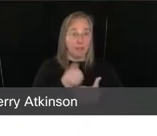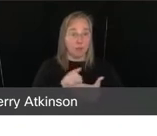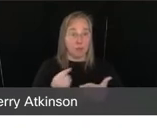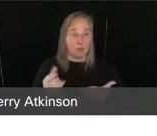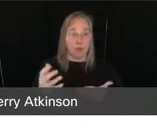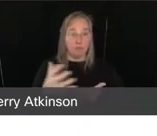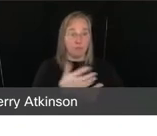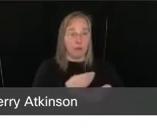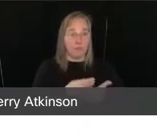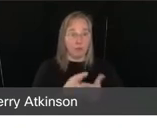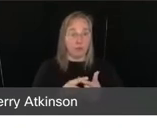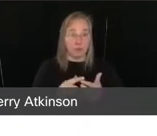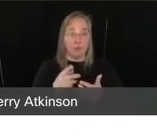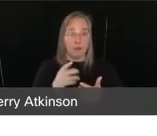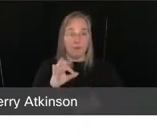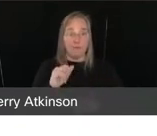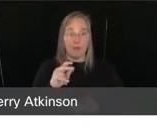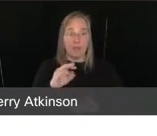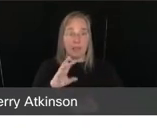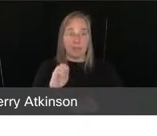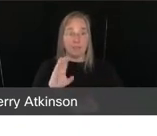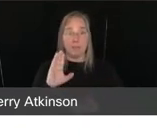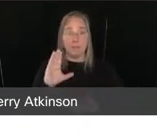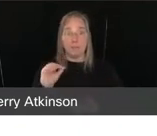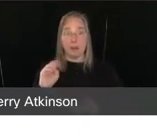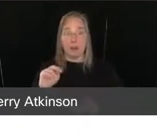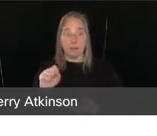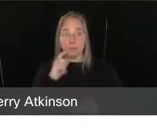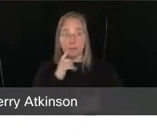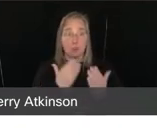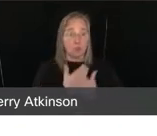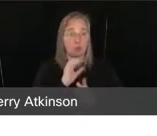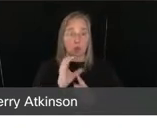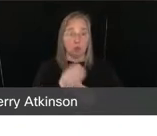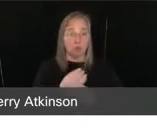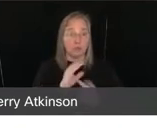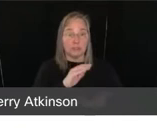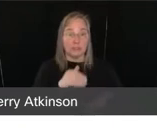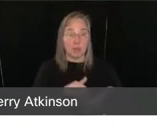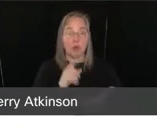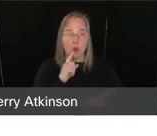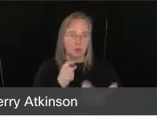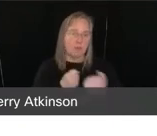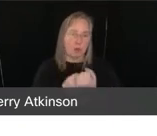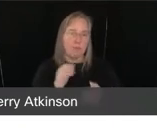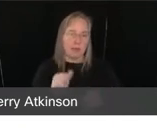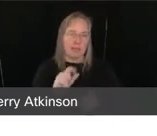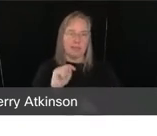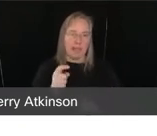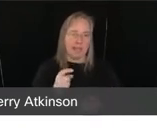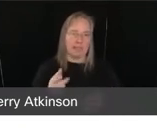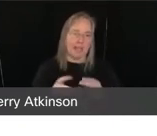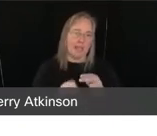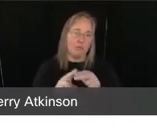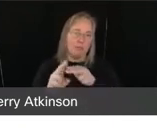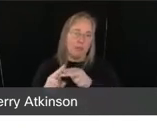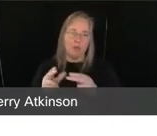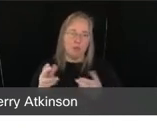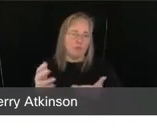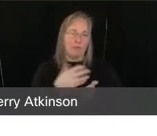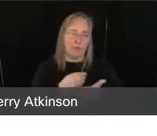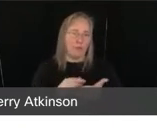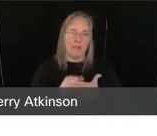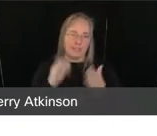to finance the bonds for the new cultural center will be supported by the tax increment revenue, which is the focus of this